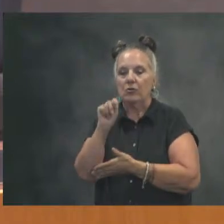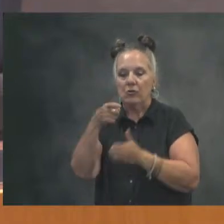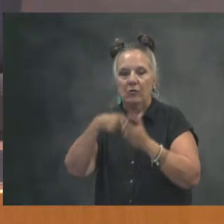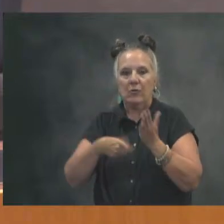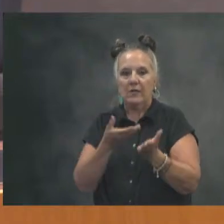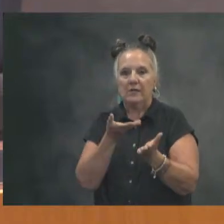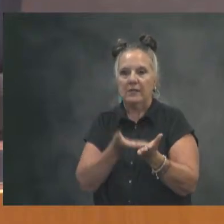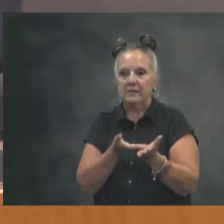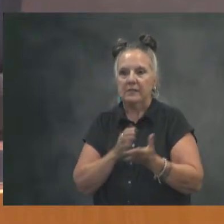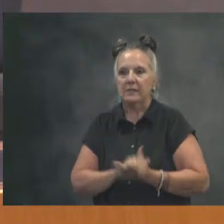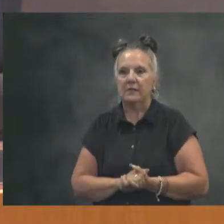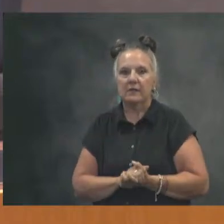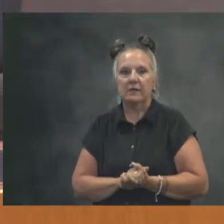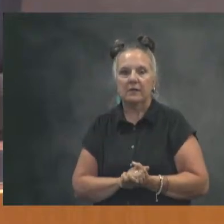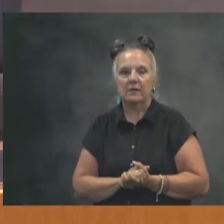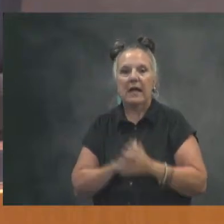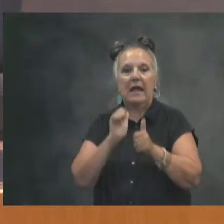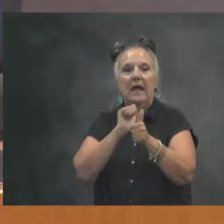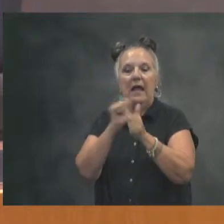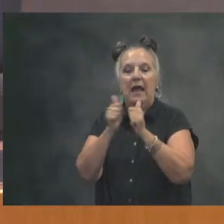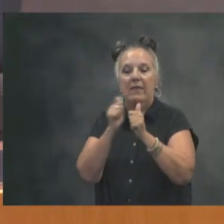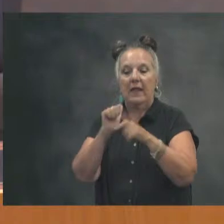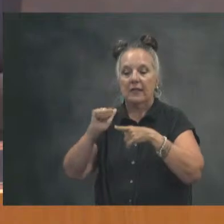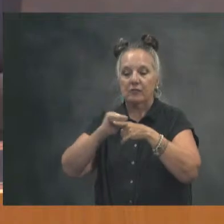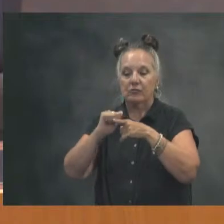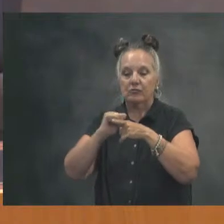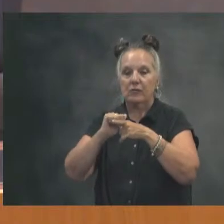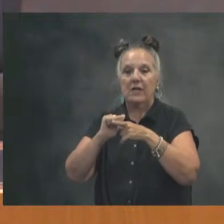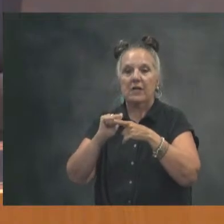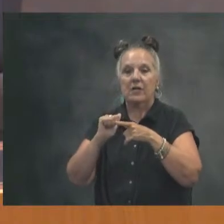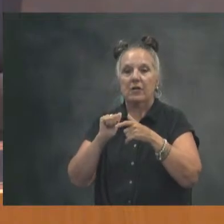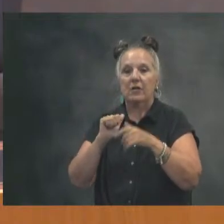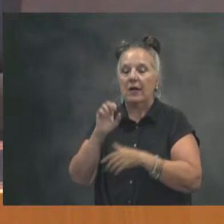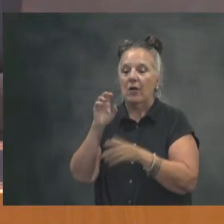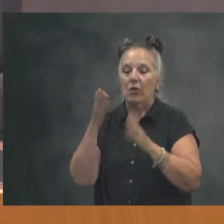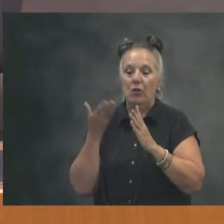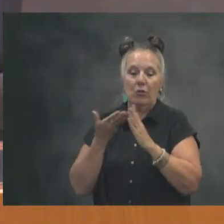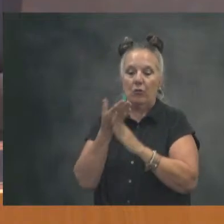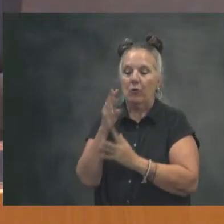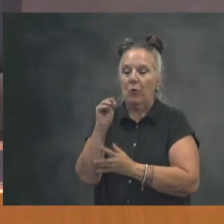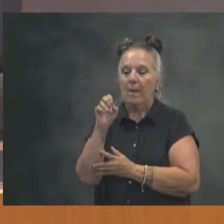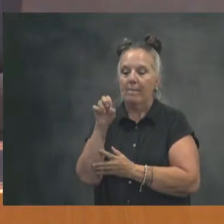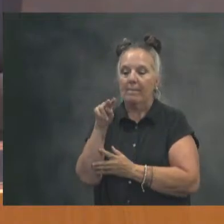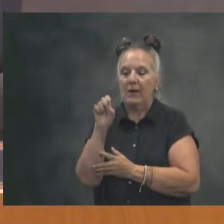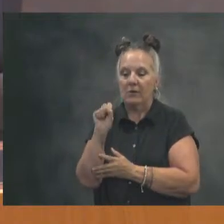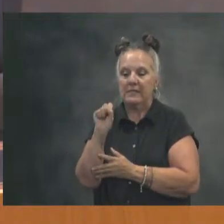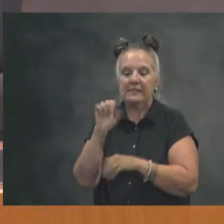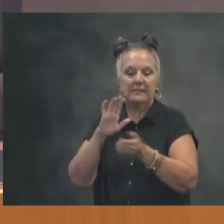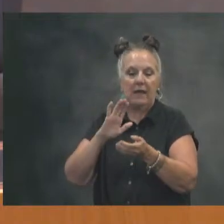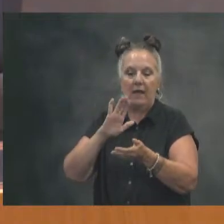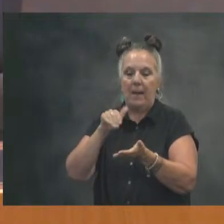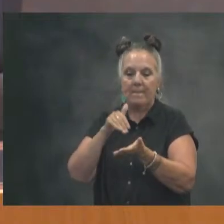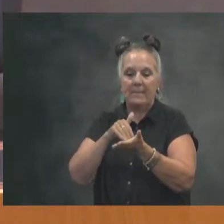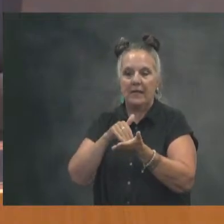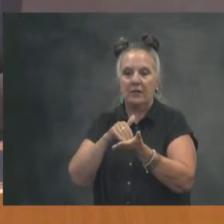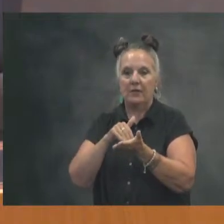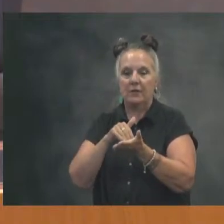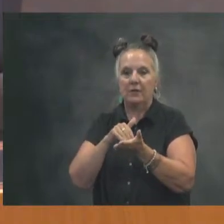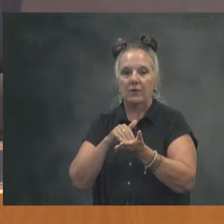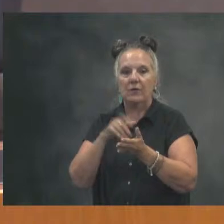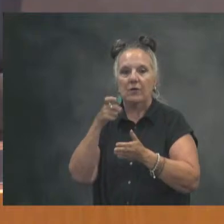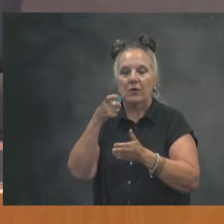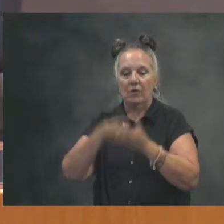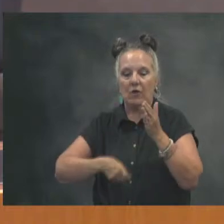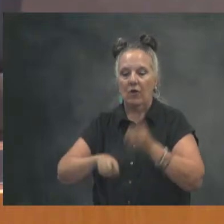listed. Athletic trainer services, renewal to Meritus Medical Group Center at an approximate cost of